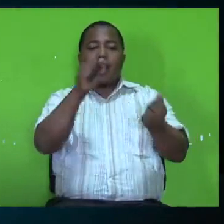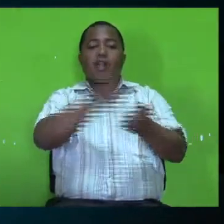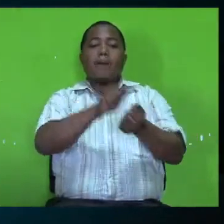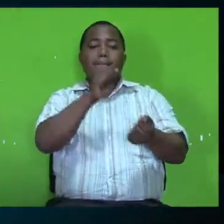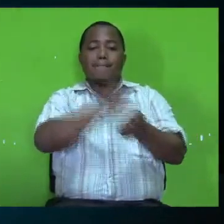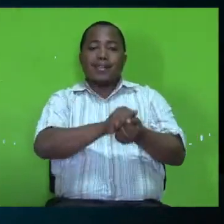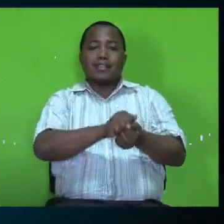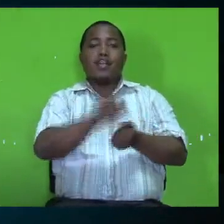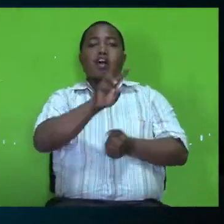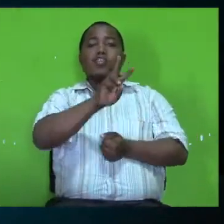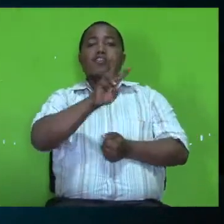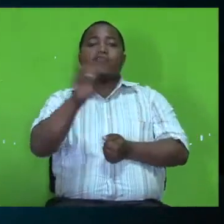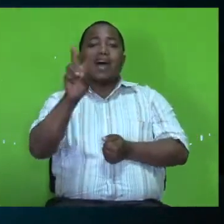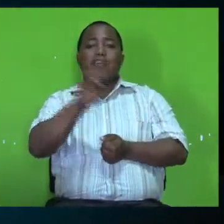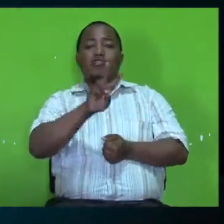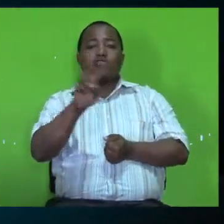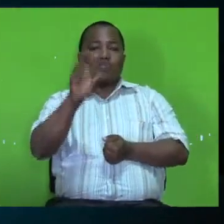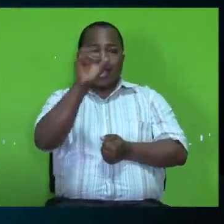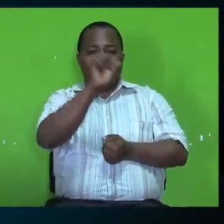components of the vascular system.